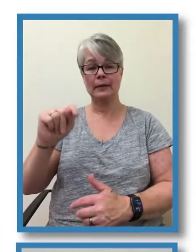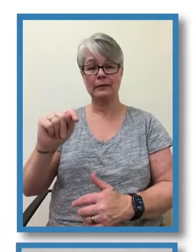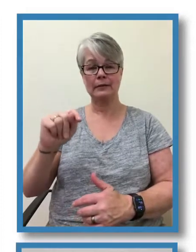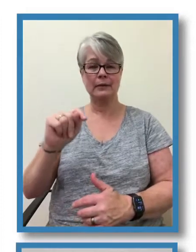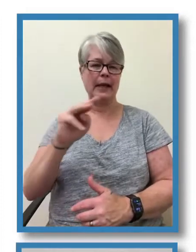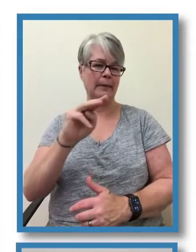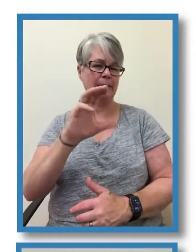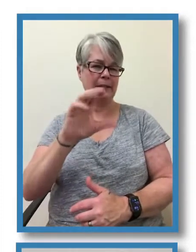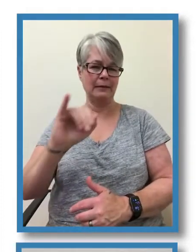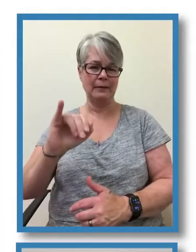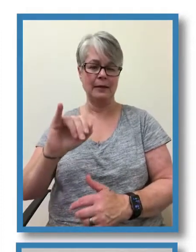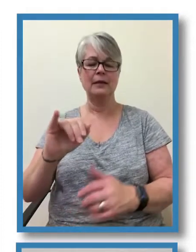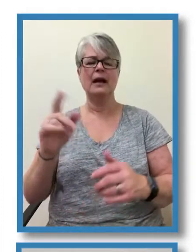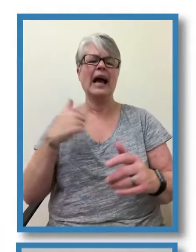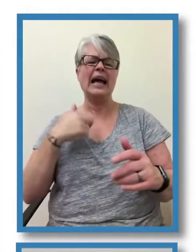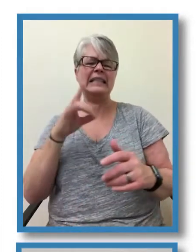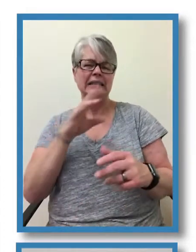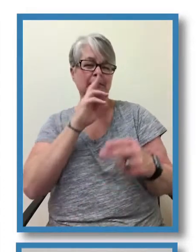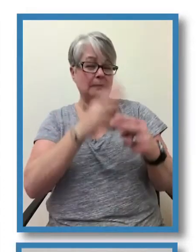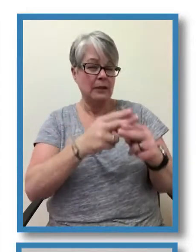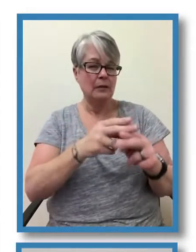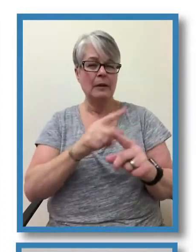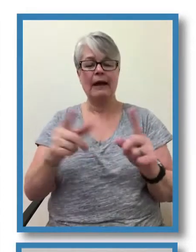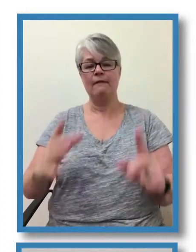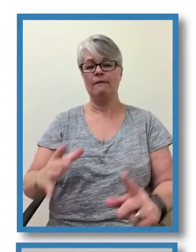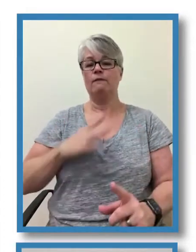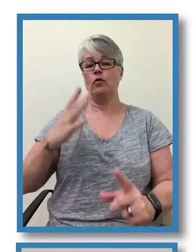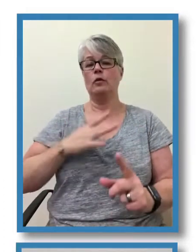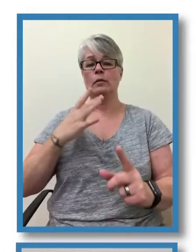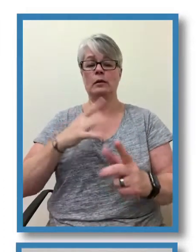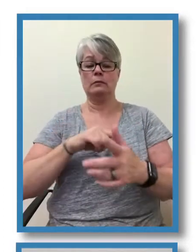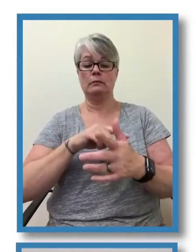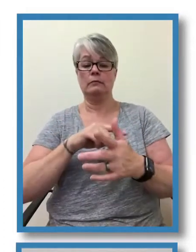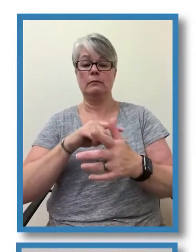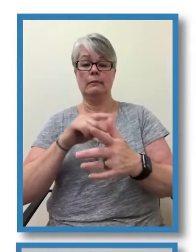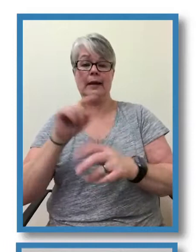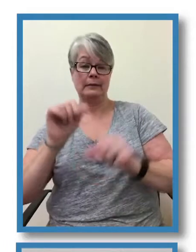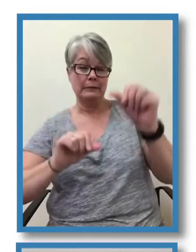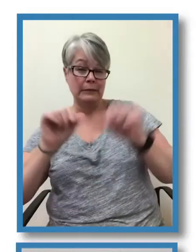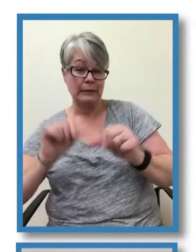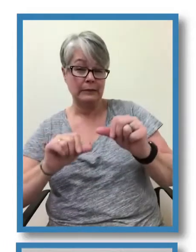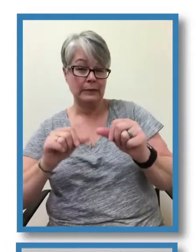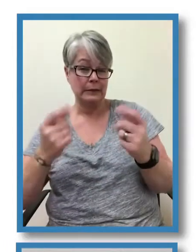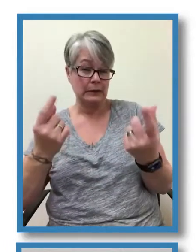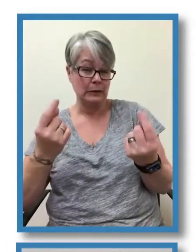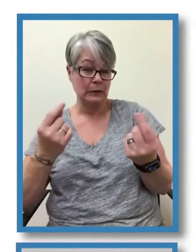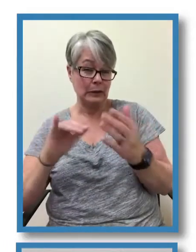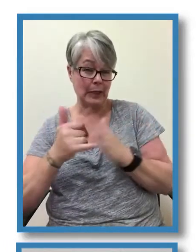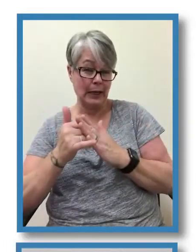the family members, and these are things that you can make observations about if you are going to see a family physician.